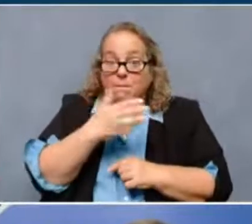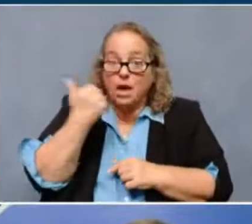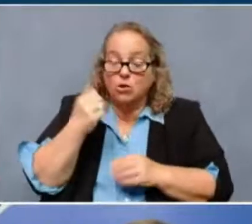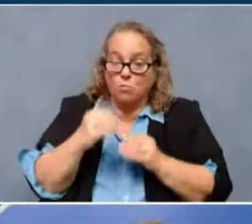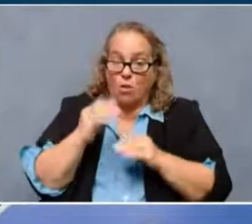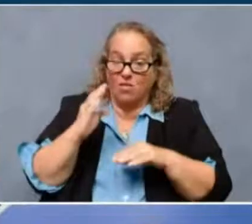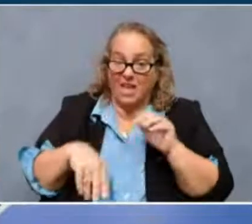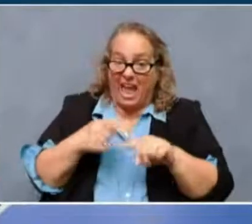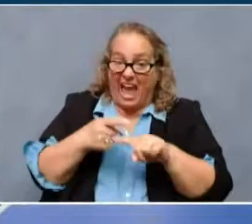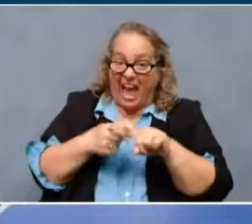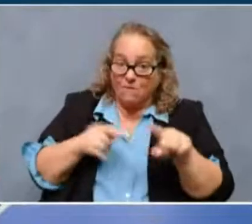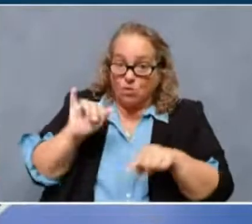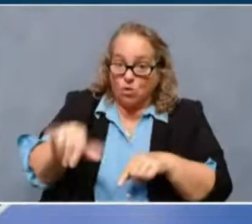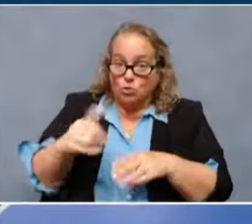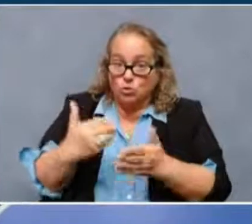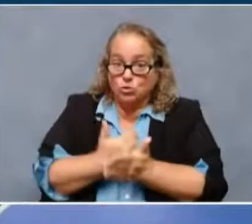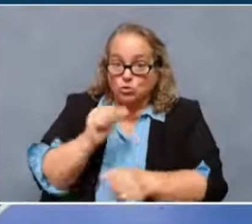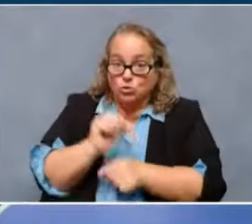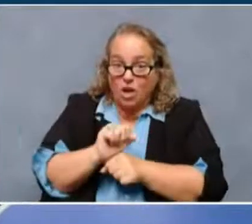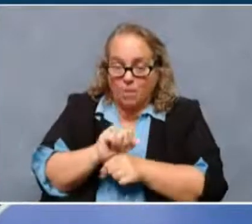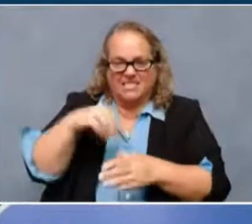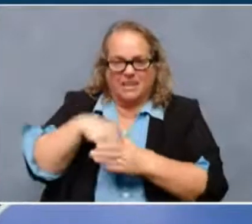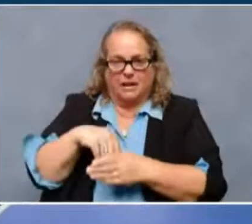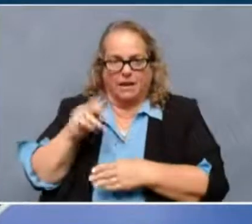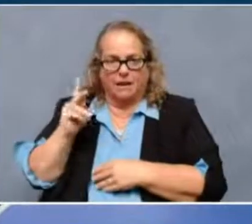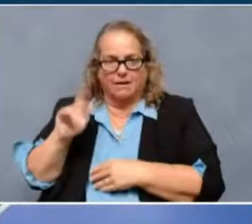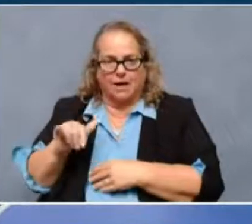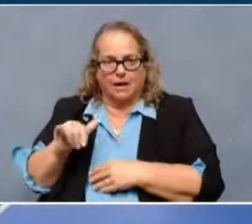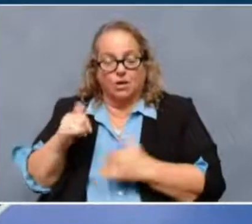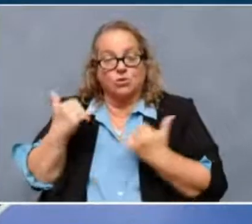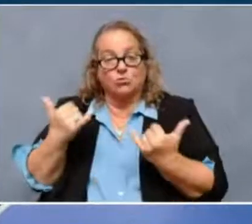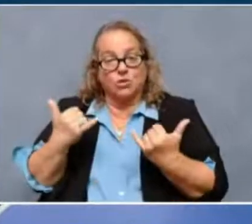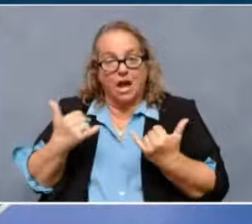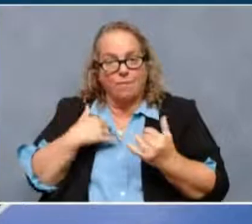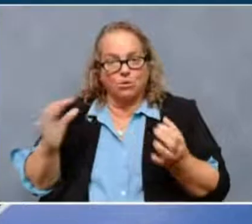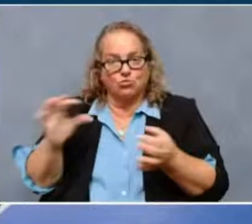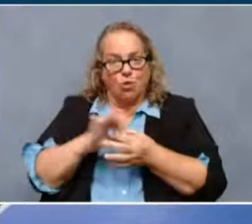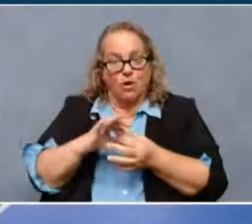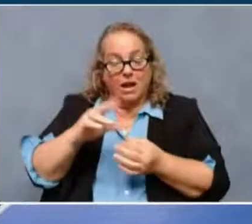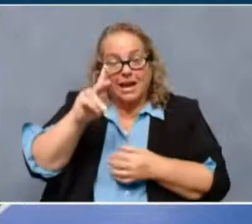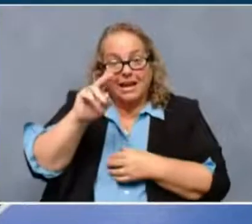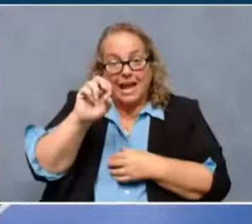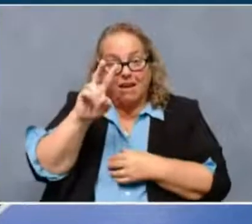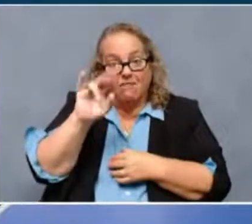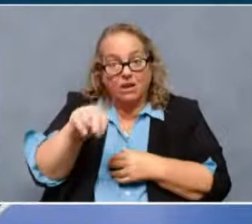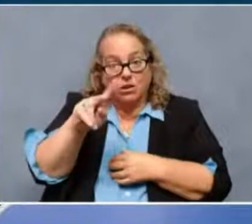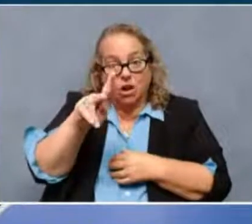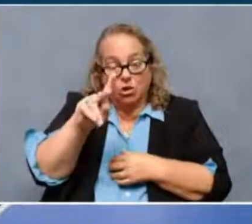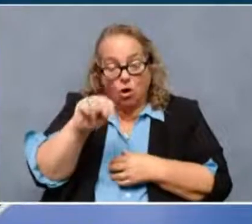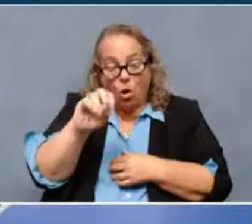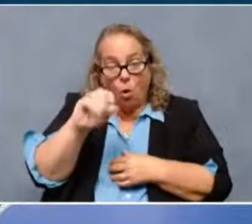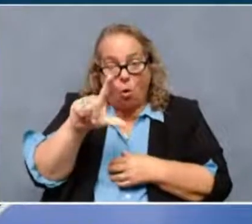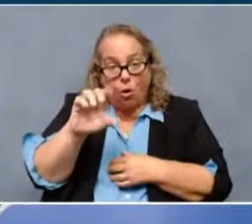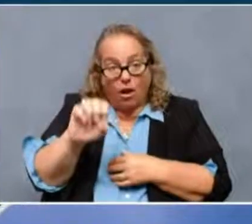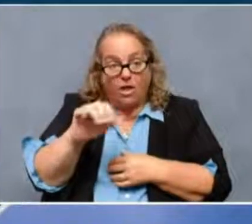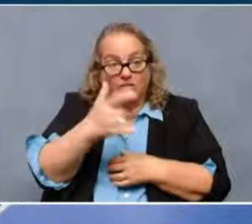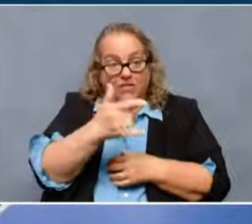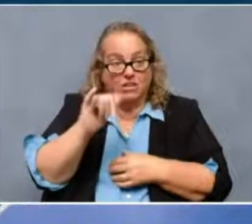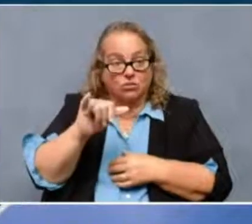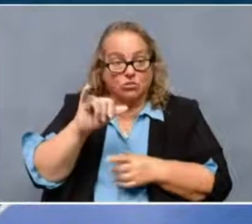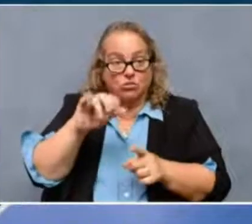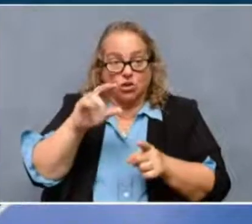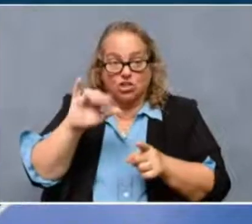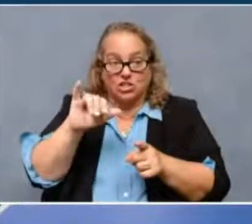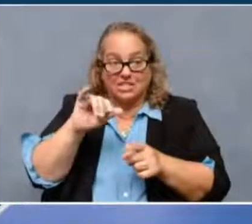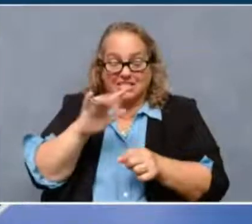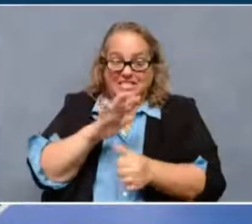are in Kentucky. Today, I'm joined by Kevin Nolan, President and CEO of GE Appliances, Earl Jones, Senior Counsel,